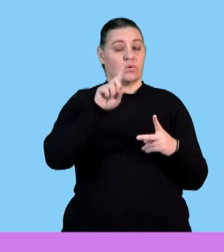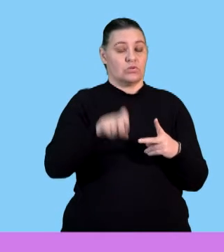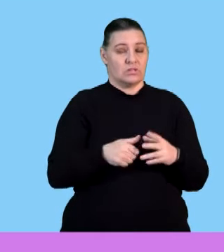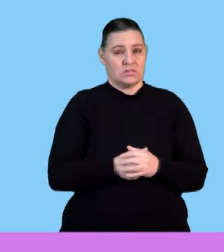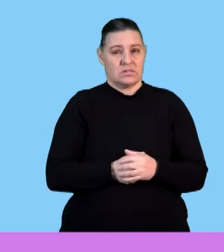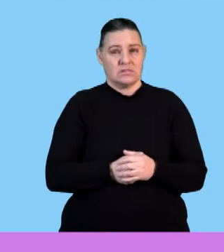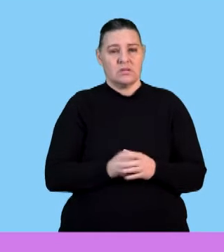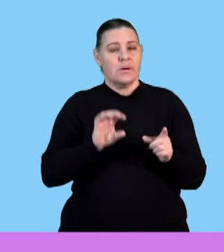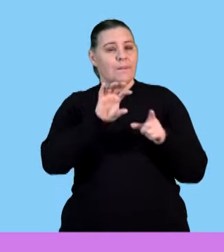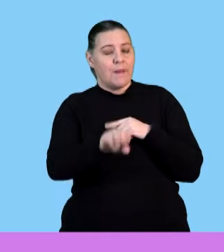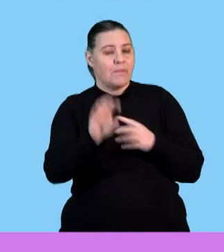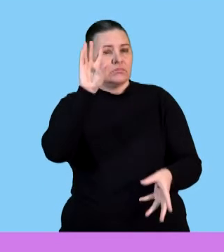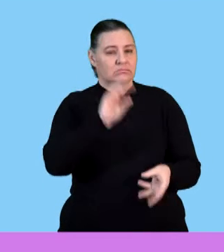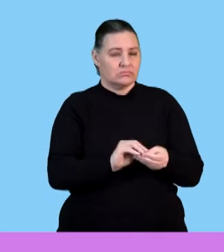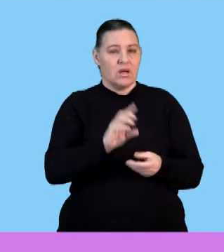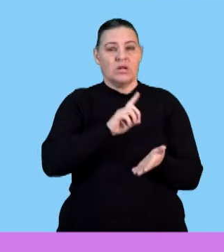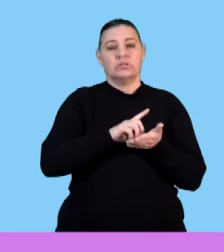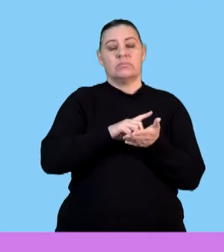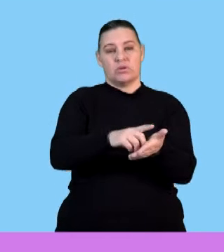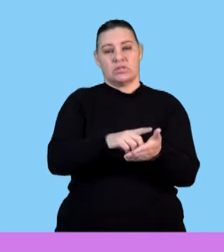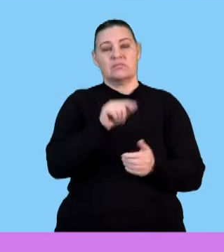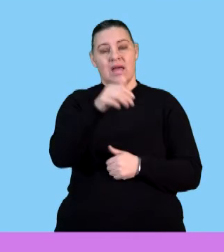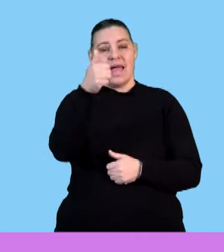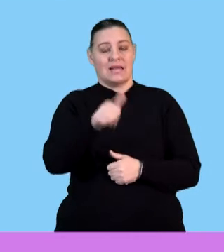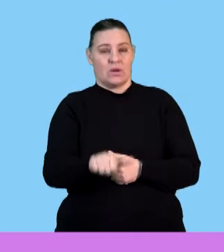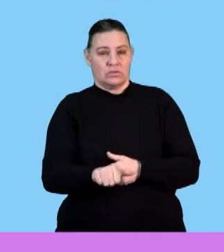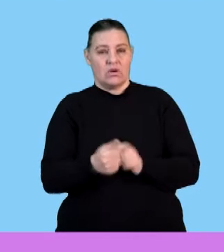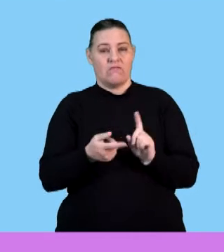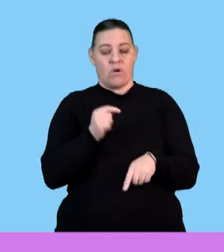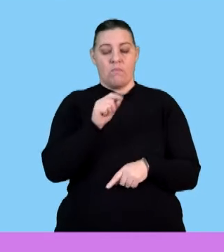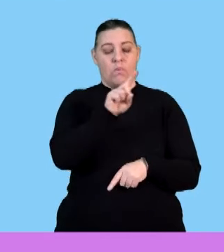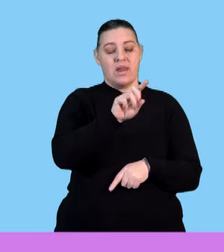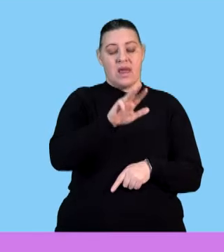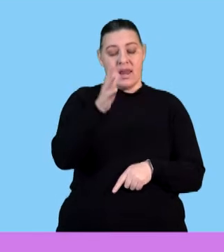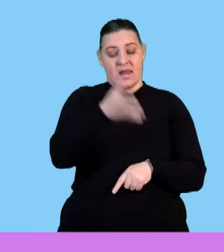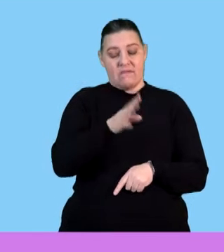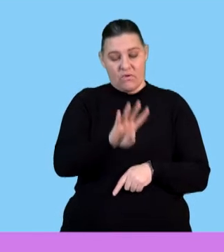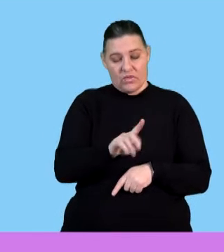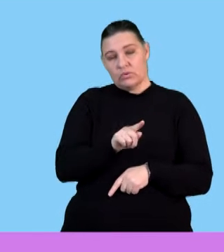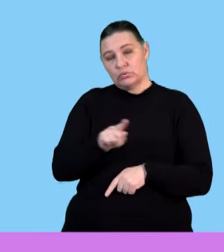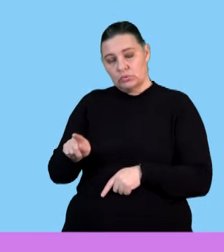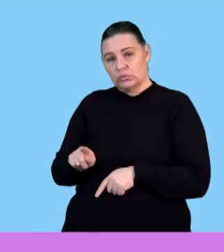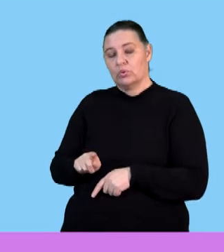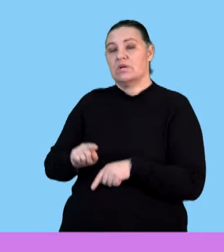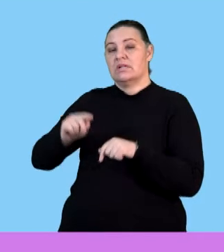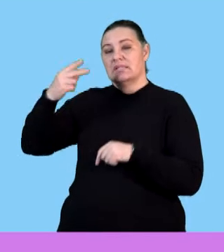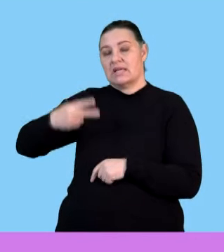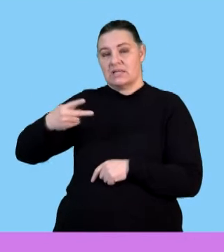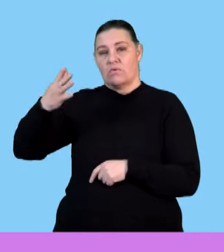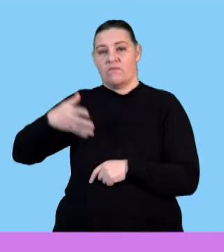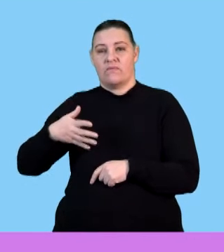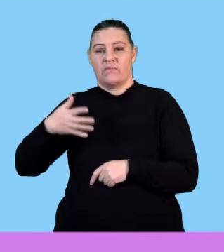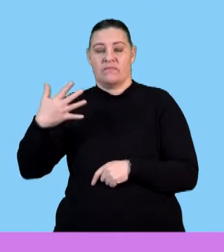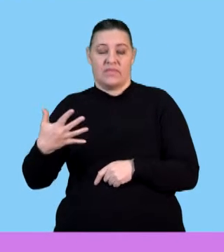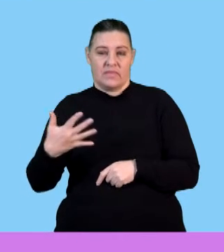question, determine the total amount deposited into Pantsula's account from the 19th of the 4th to the 2nd of the 5th.